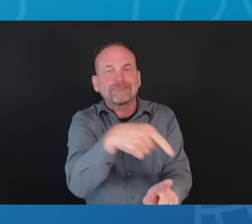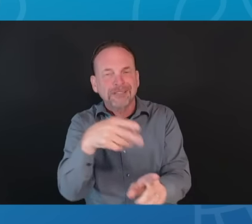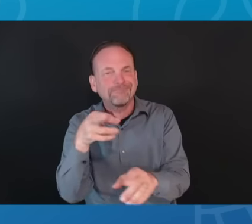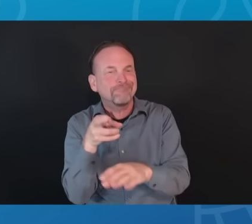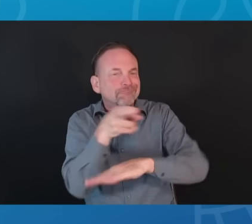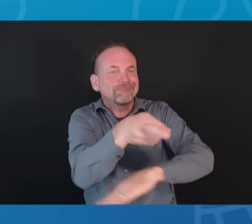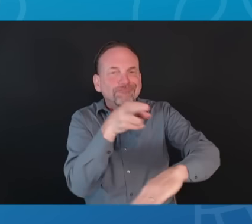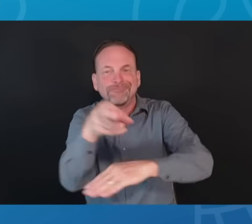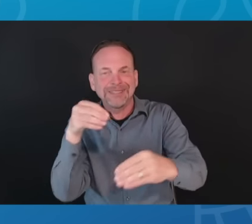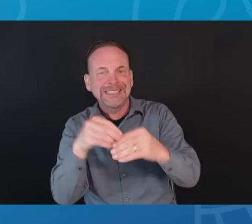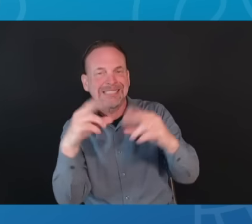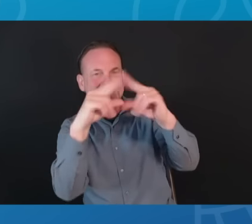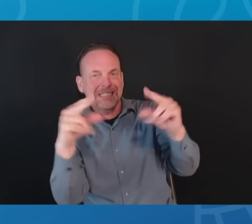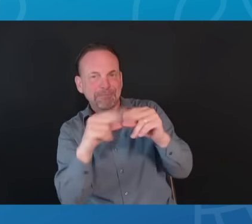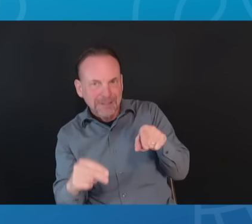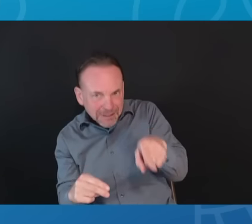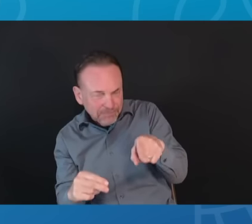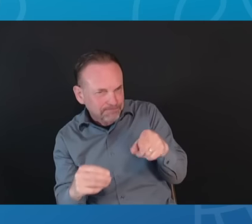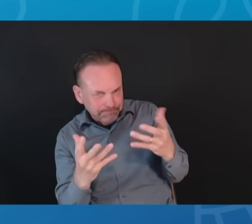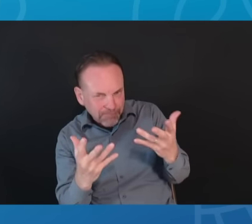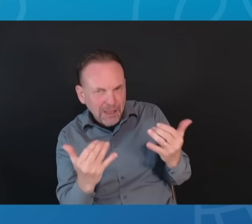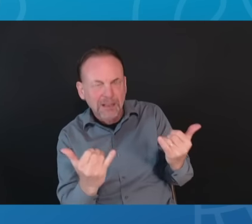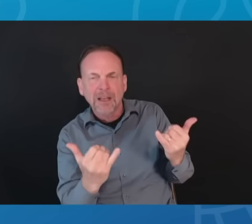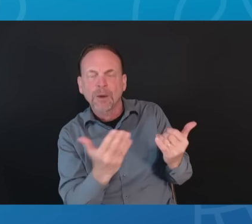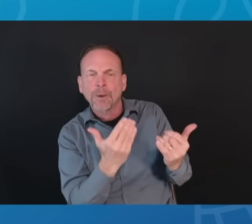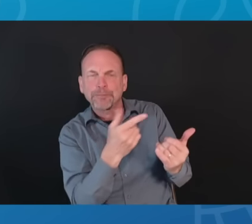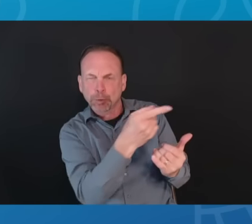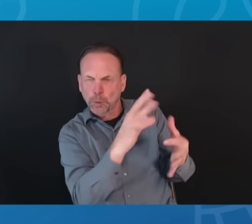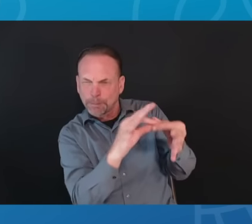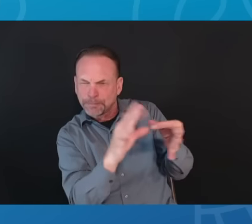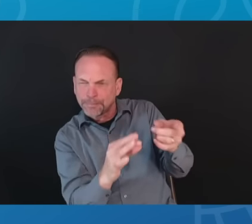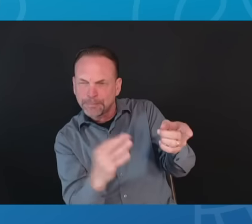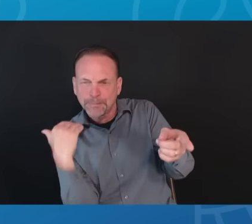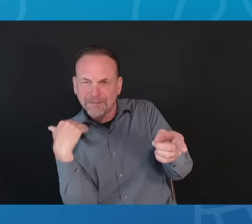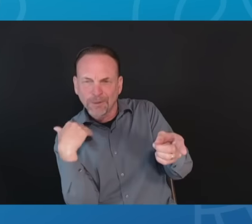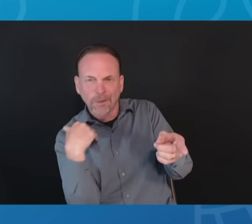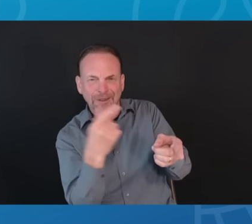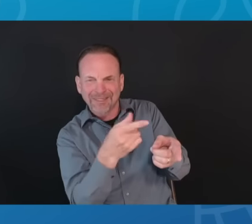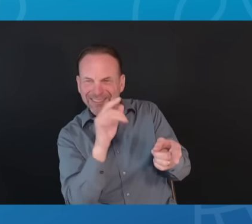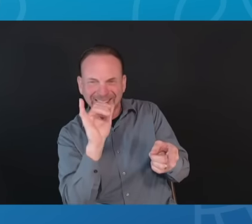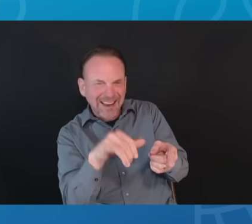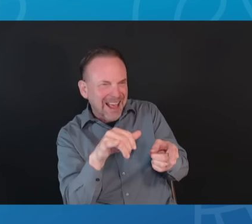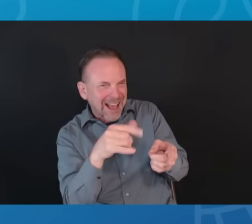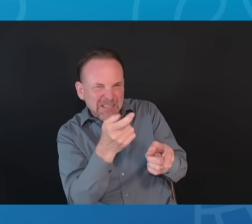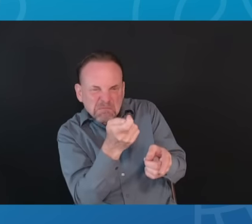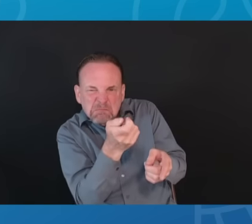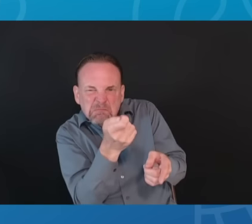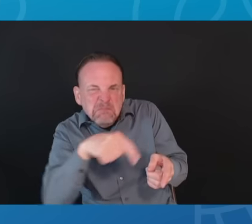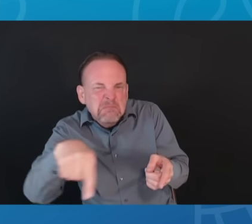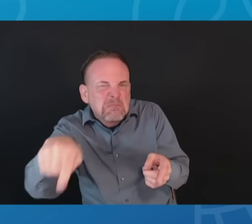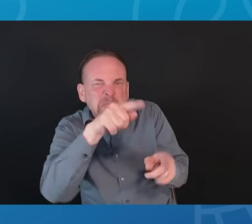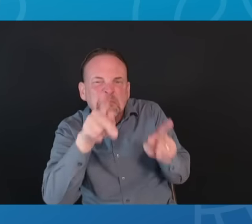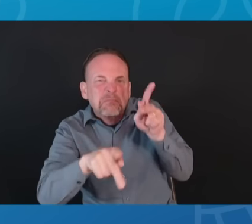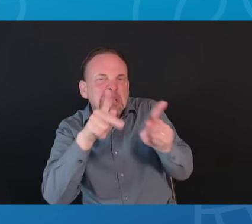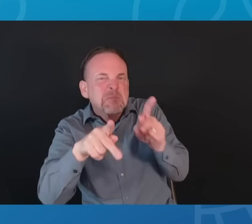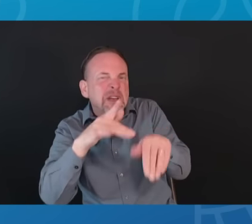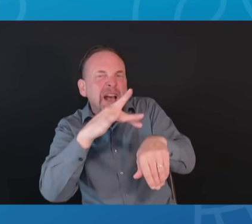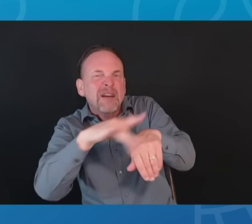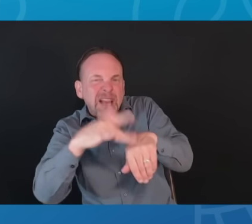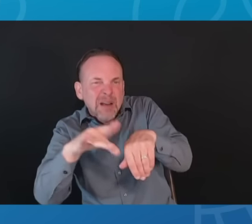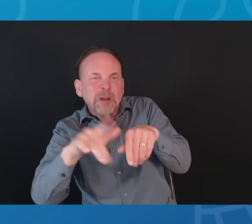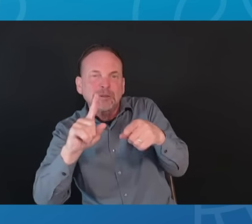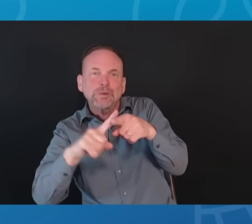said, a limited number of people available to perform those assessments, especially when you look at the number of incidents that's been reported in